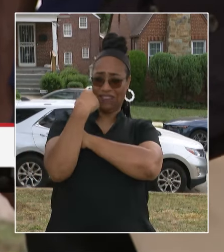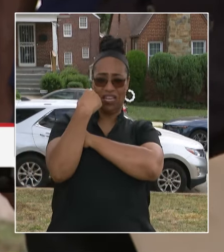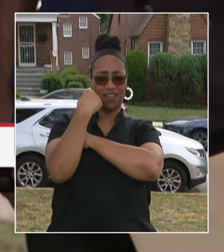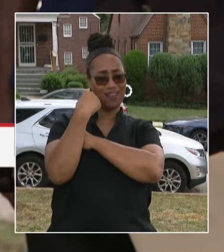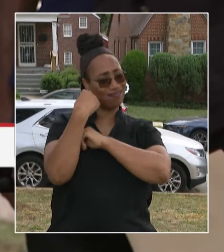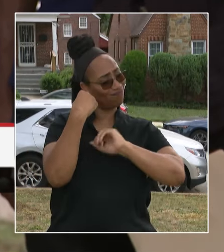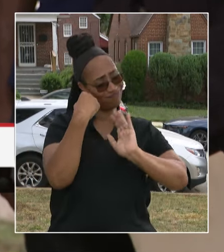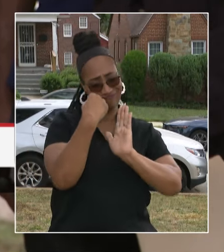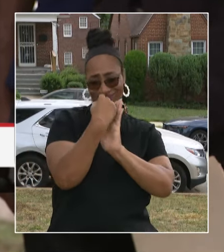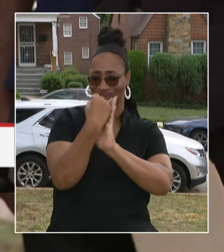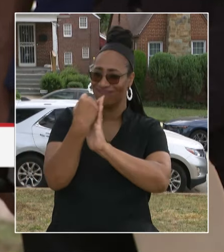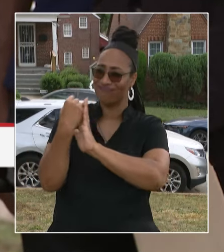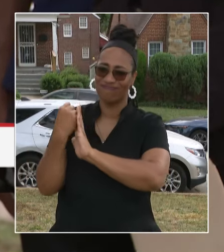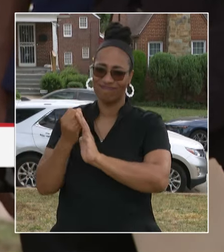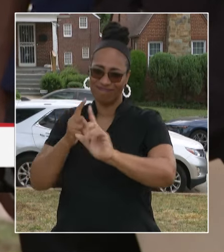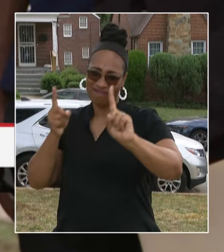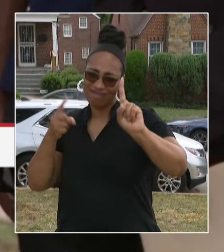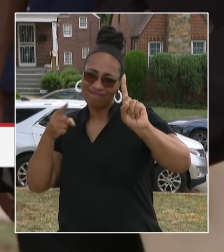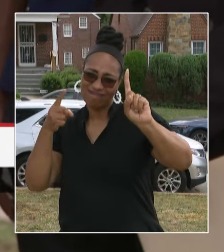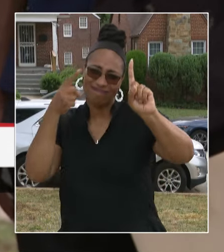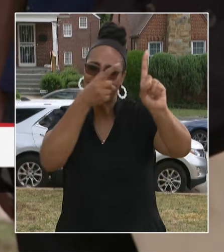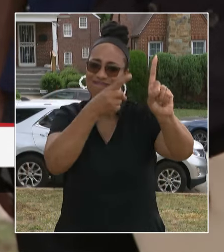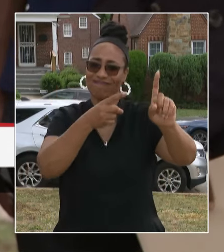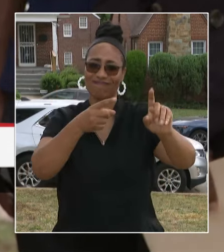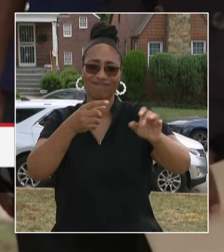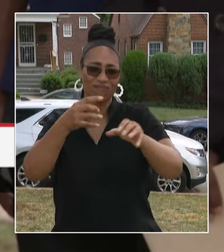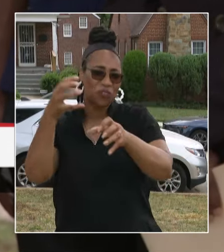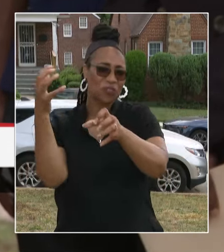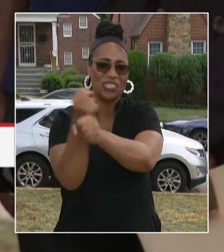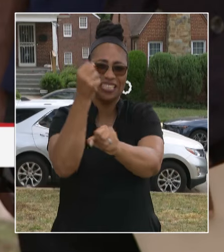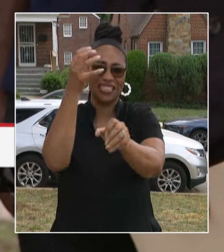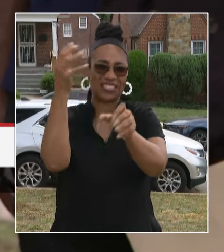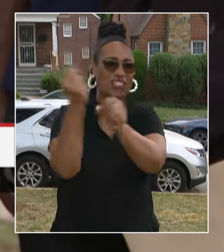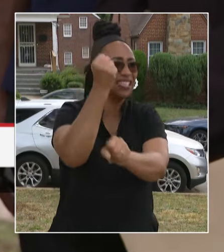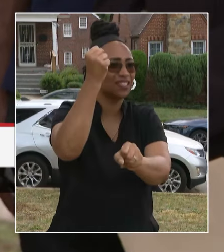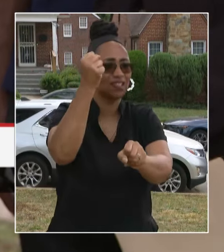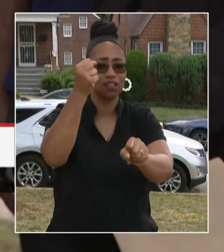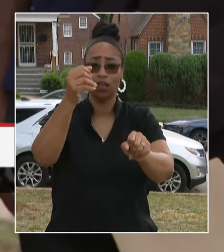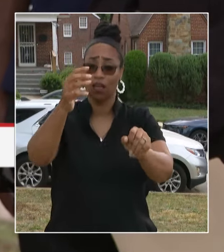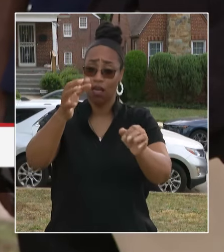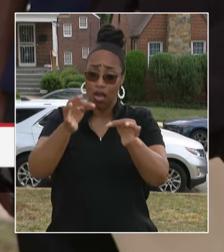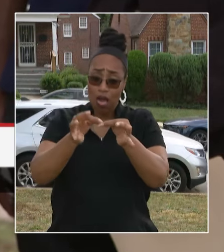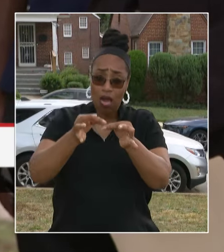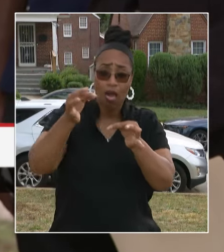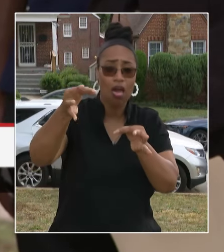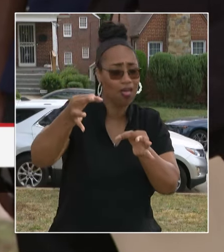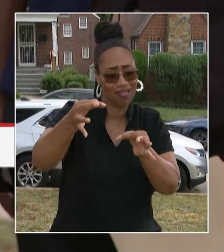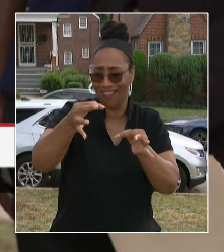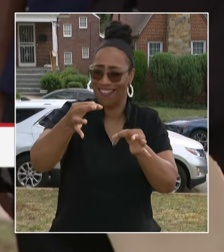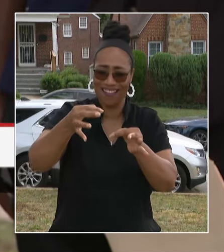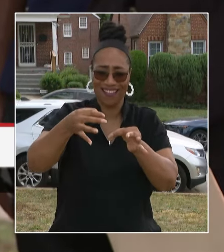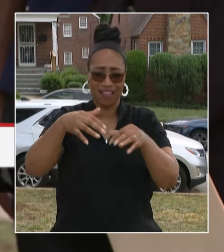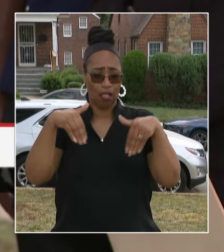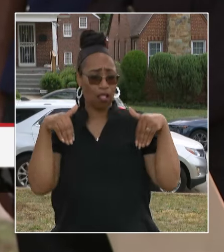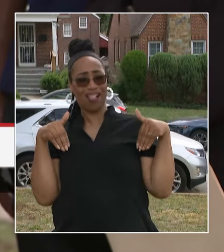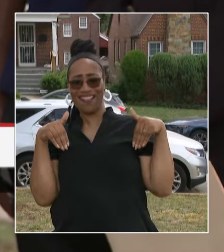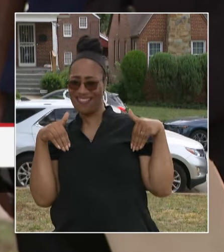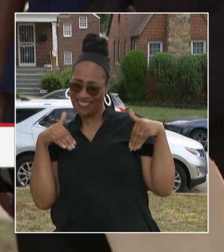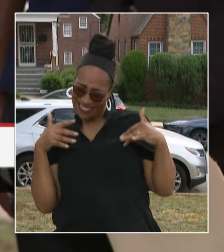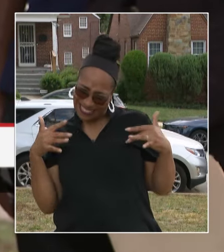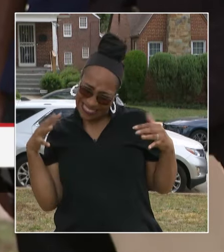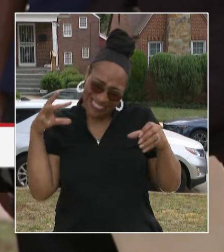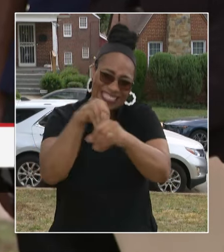delayed, it can never be permanently defeated. In this truth, in this faith, we trust. For while we have our eyes